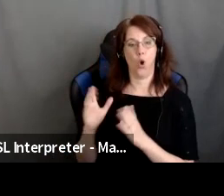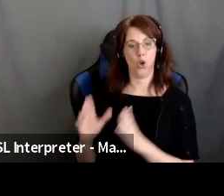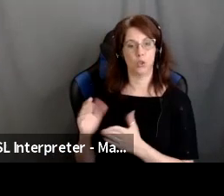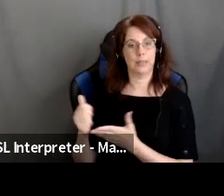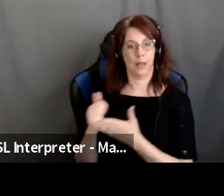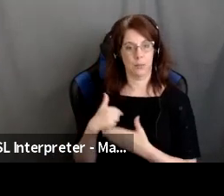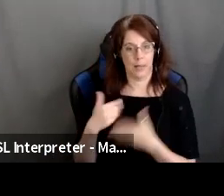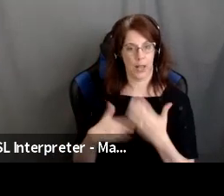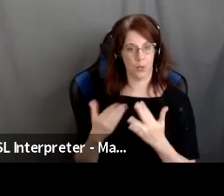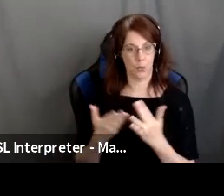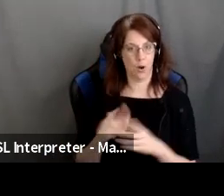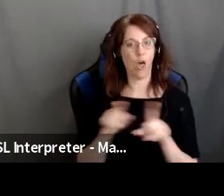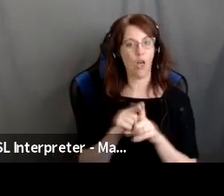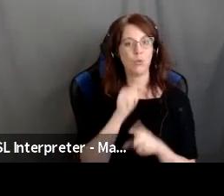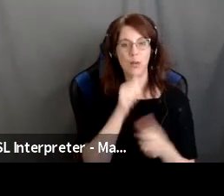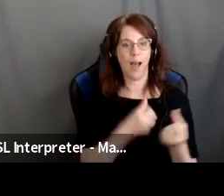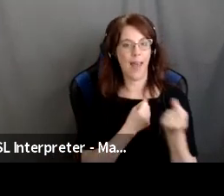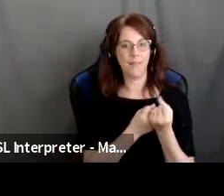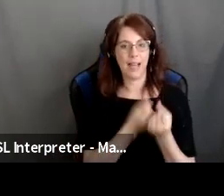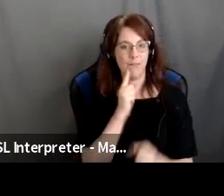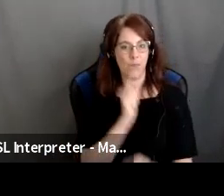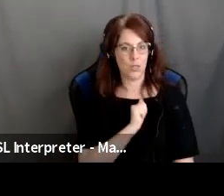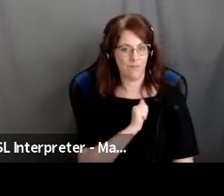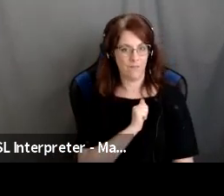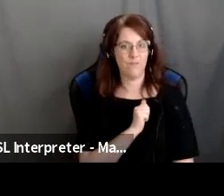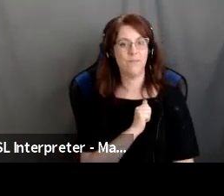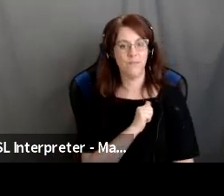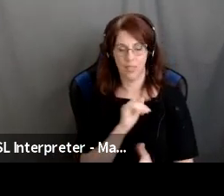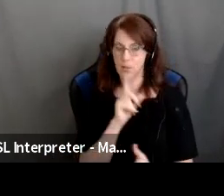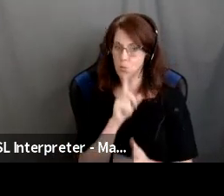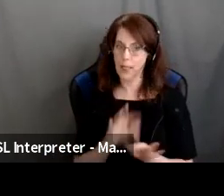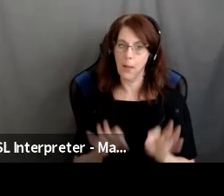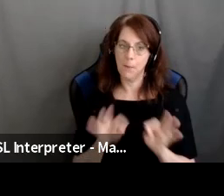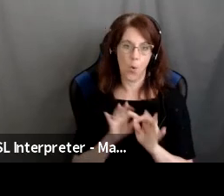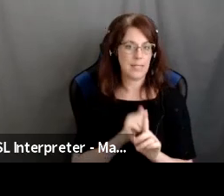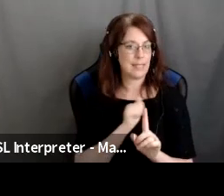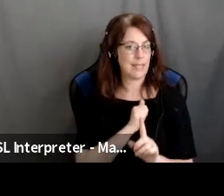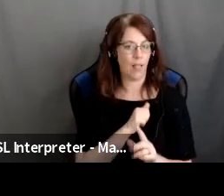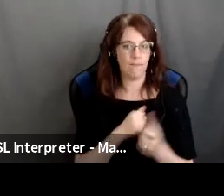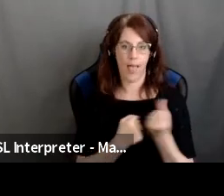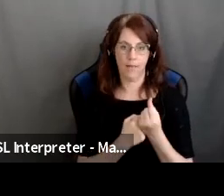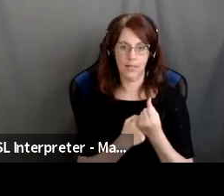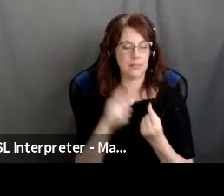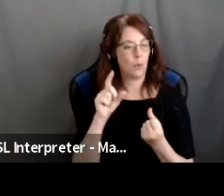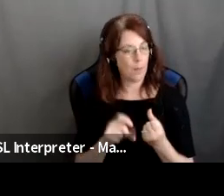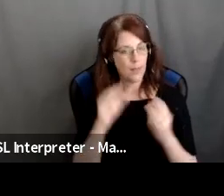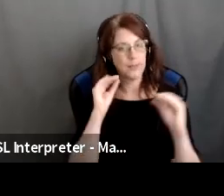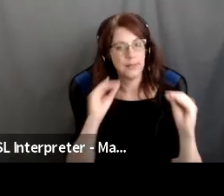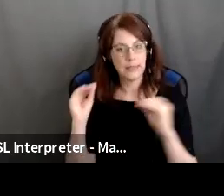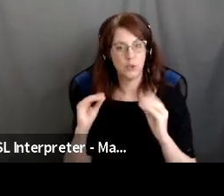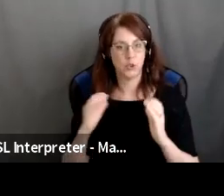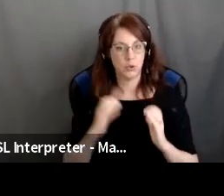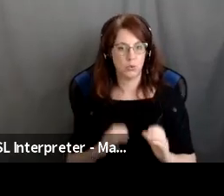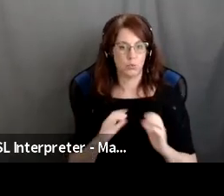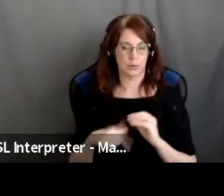myself. Also, again, with self-advocacy, that is very important because we want to teach our consumers about self-advocacy